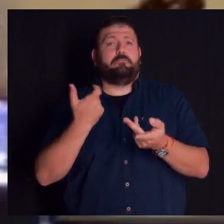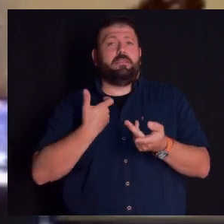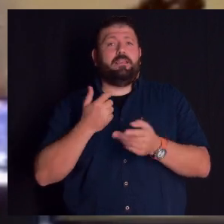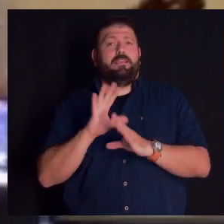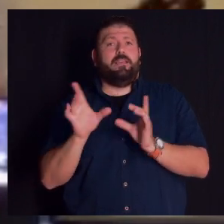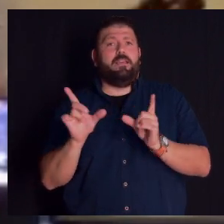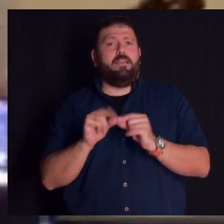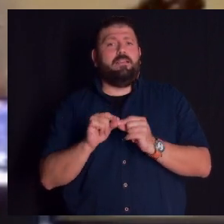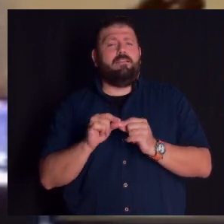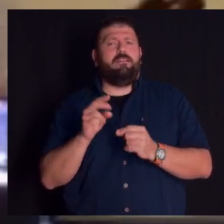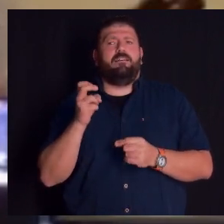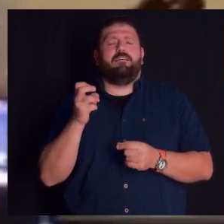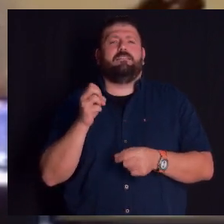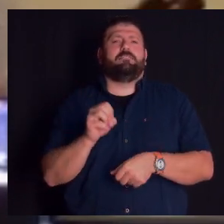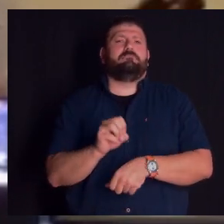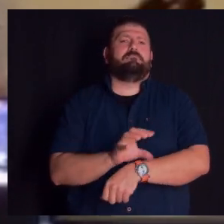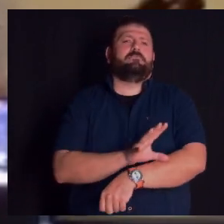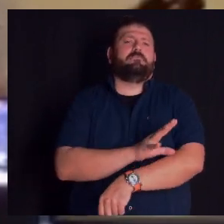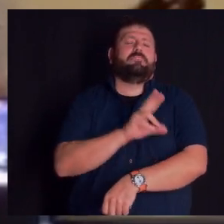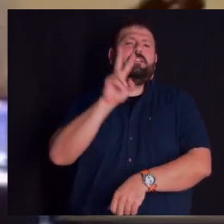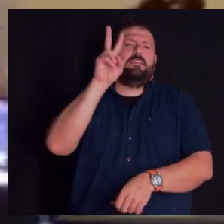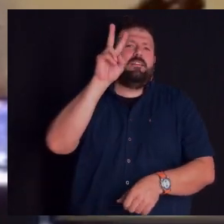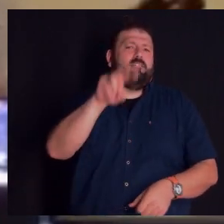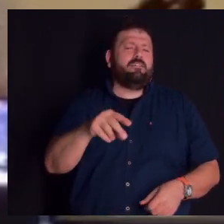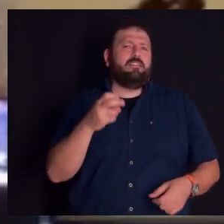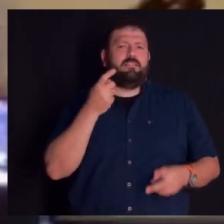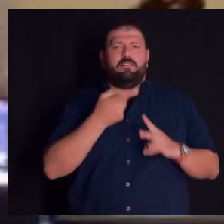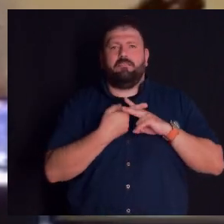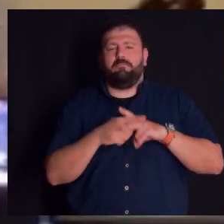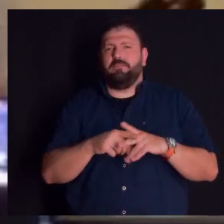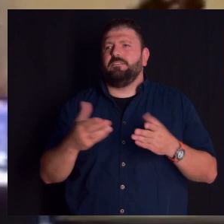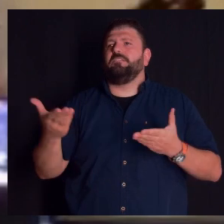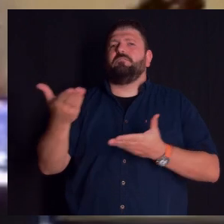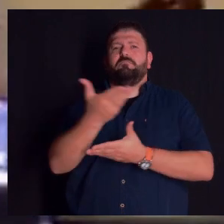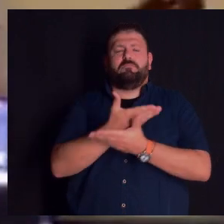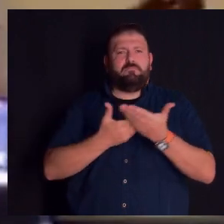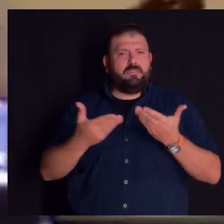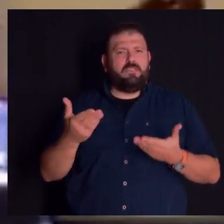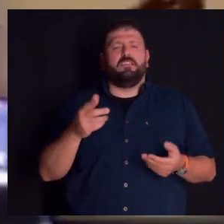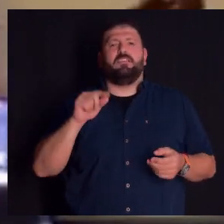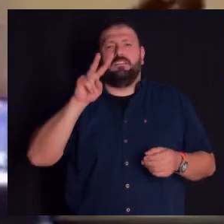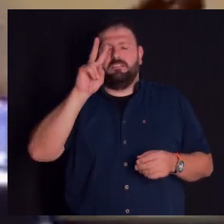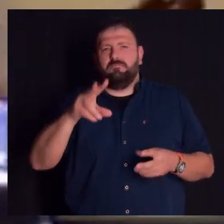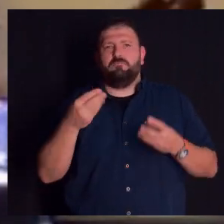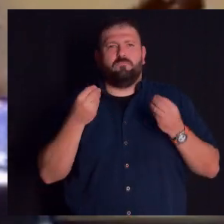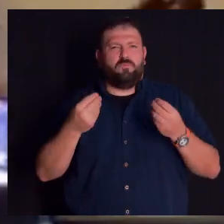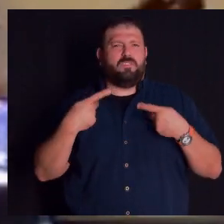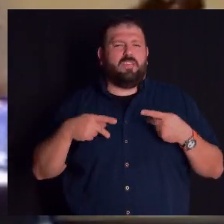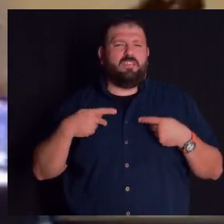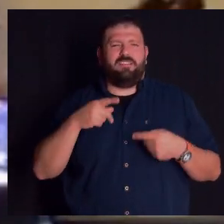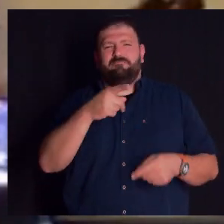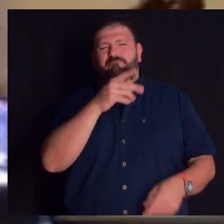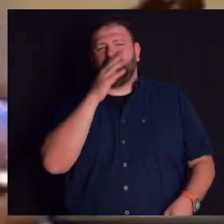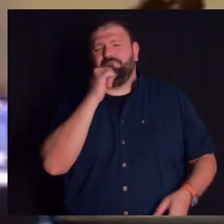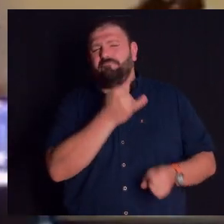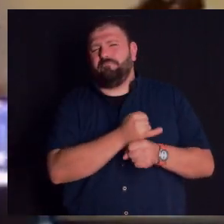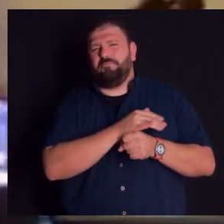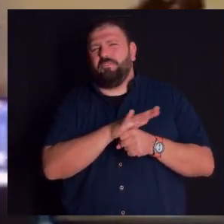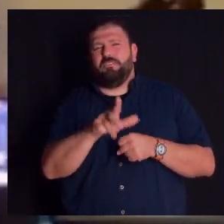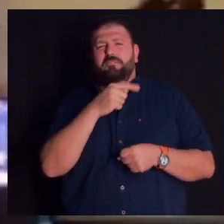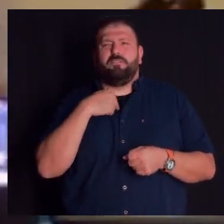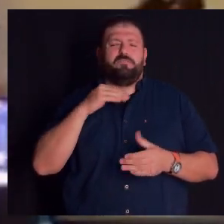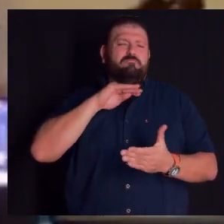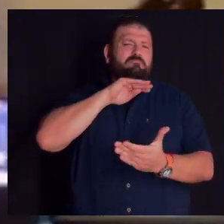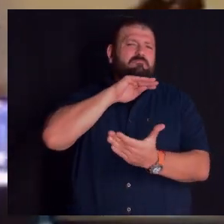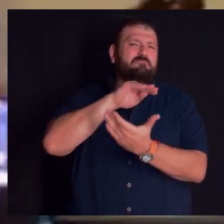me money, emocionó and that bastante was y empecé very a exciting for compartir, me. And I start to incluso en share los this boosters, in the mucha proof gente se sets. burló I de mí, mean, pero many tampoco laughed les at puse me, but importancia, I